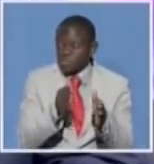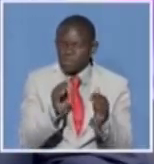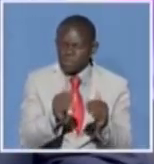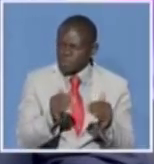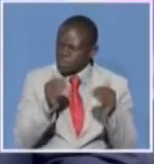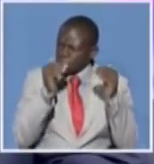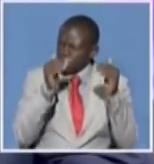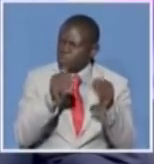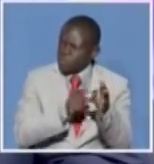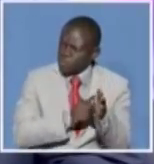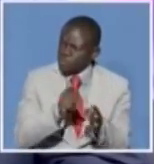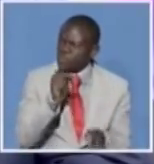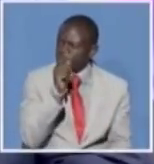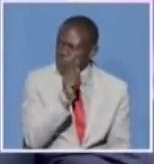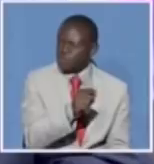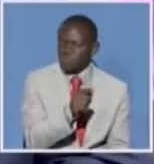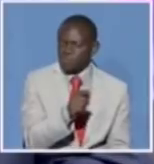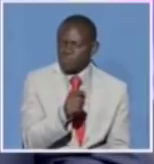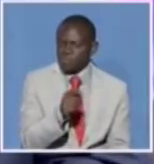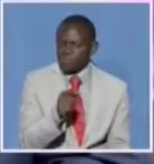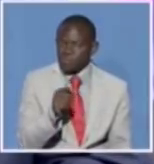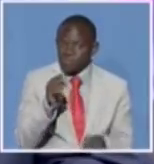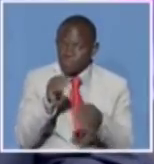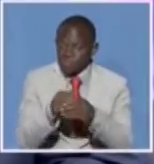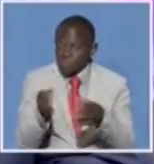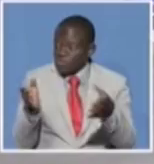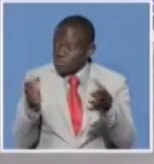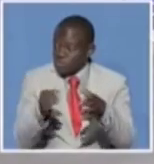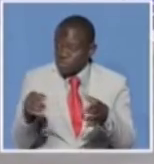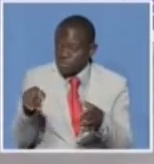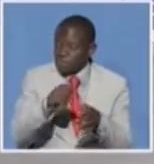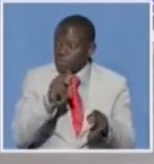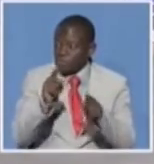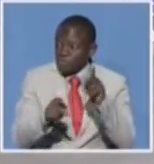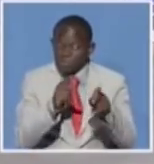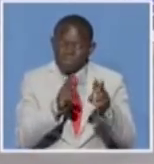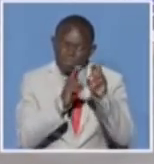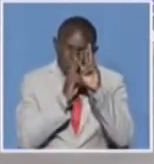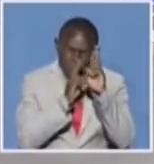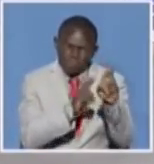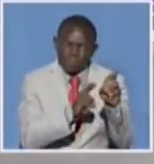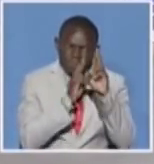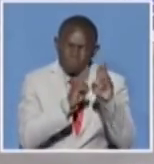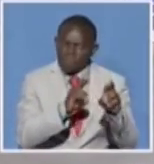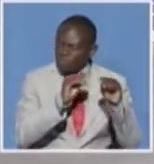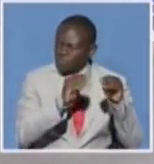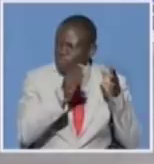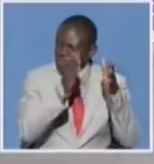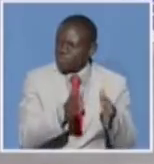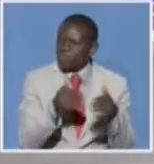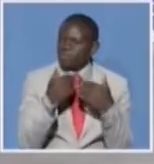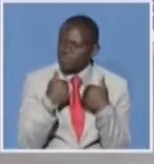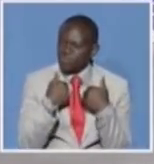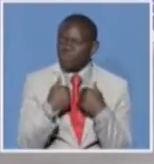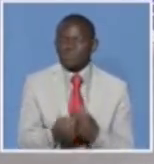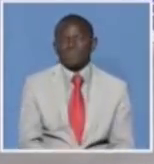people value and uphold, teachers very highly. We should not lose that. We must reclaim that as